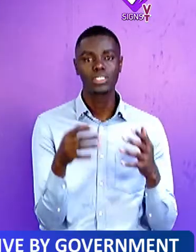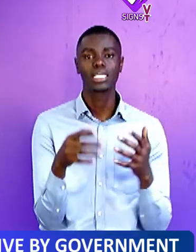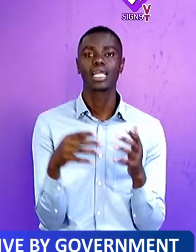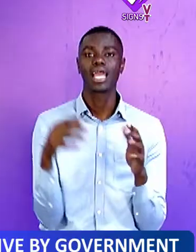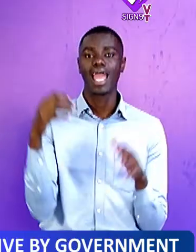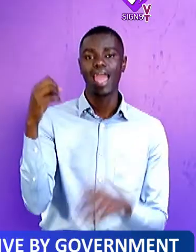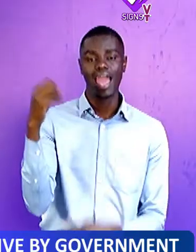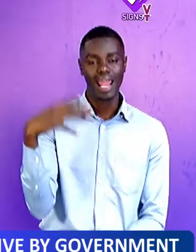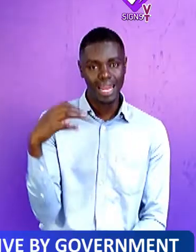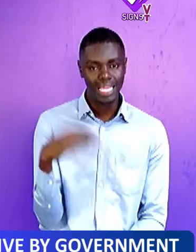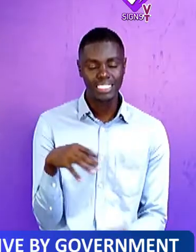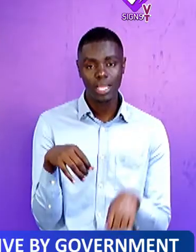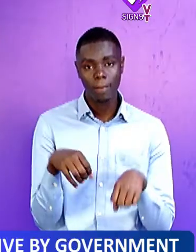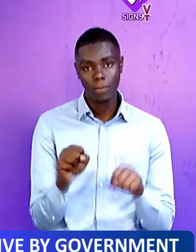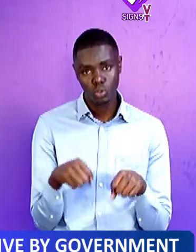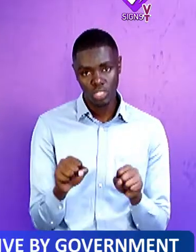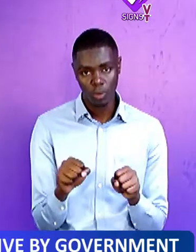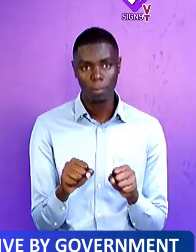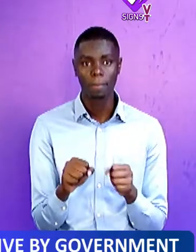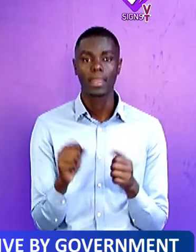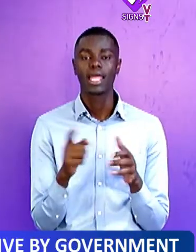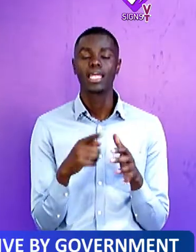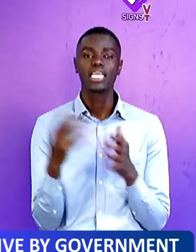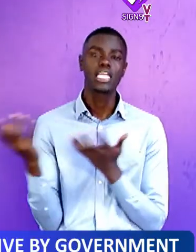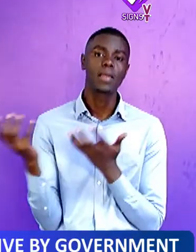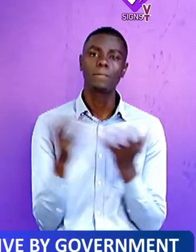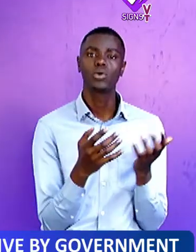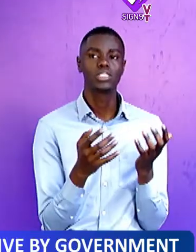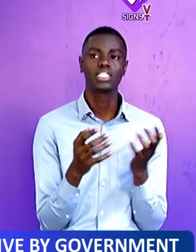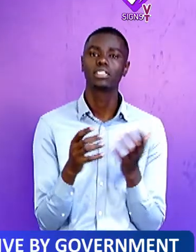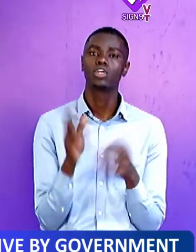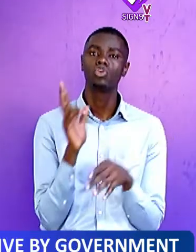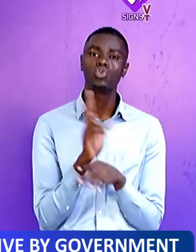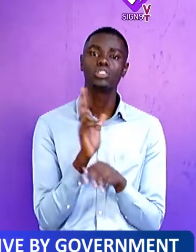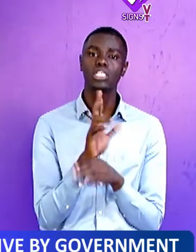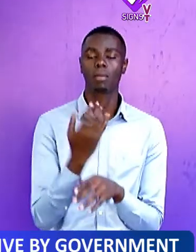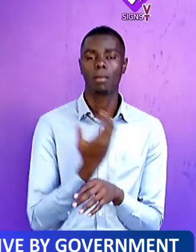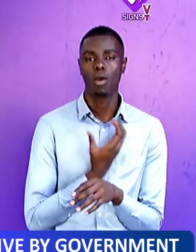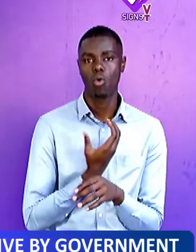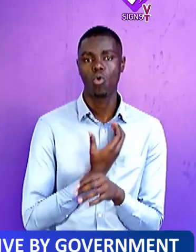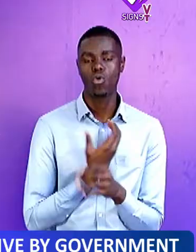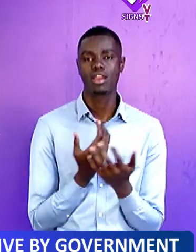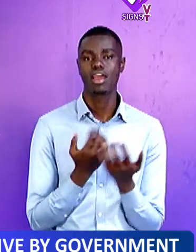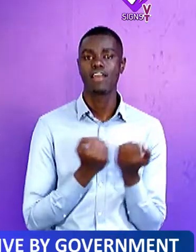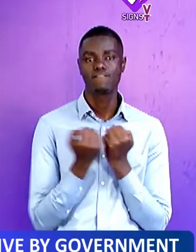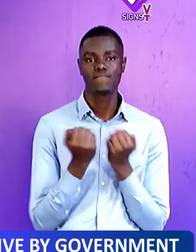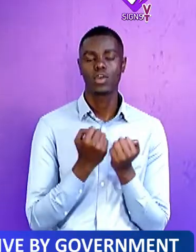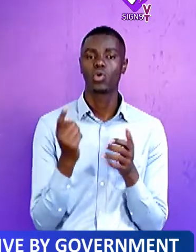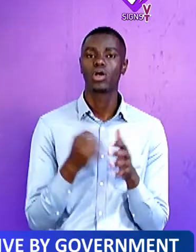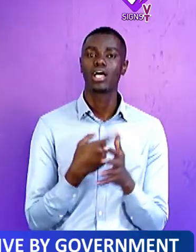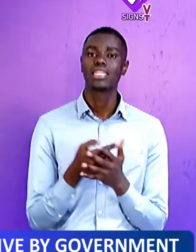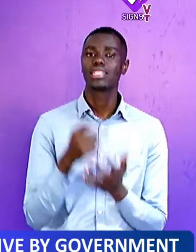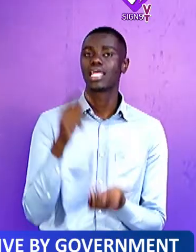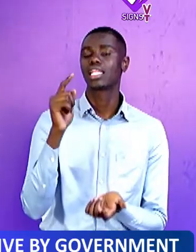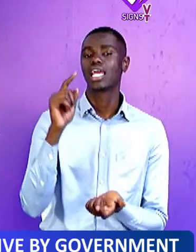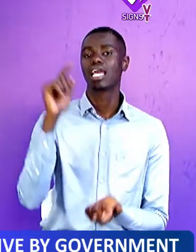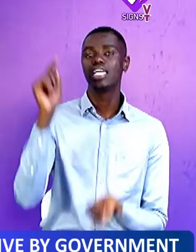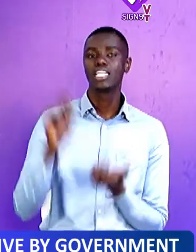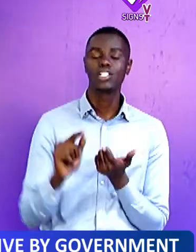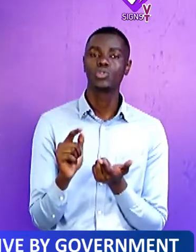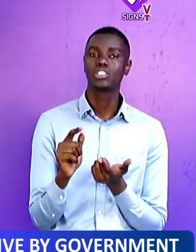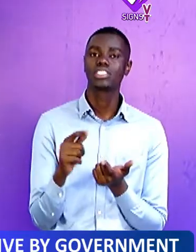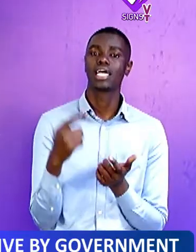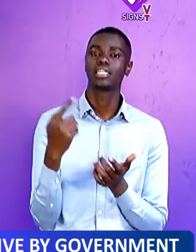electric motorcycles. He will import them using his own vehicle, subsidize that import using our taxpayers'